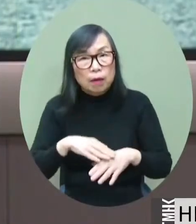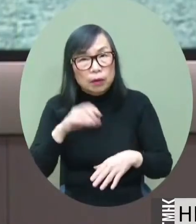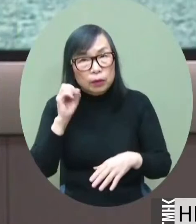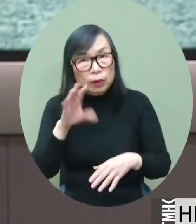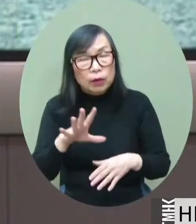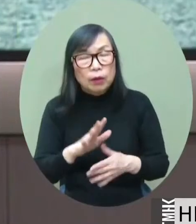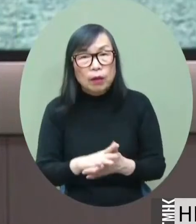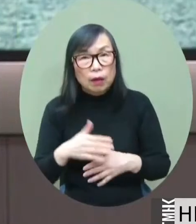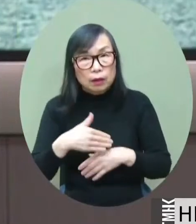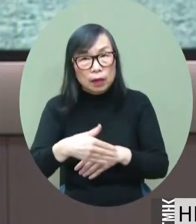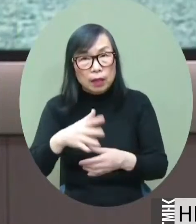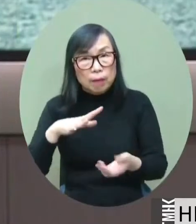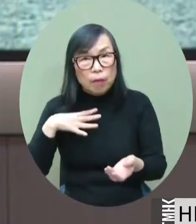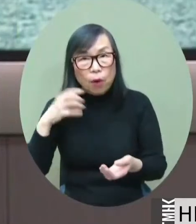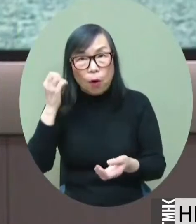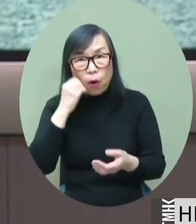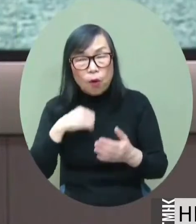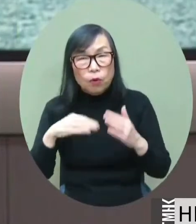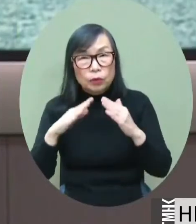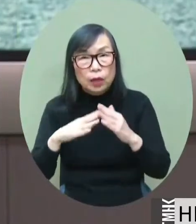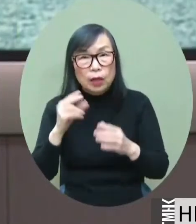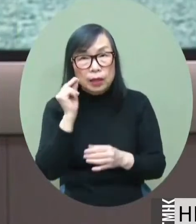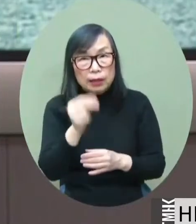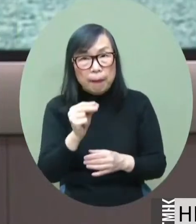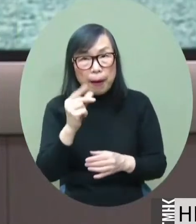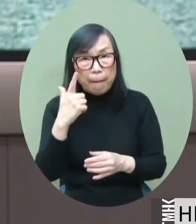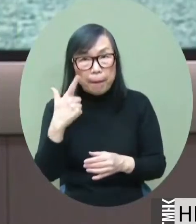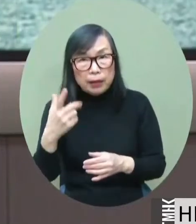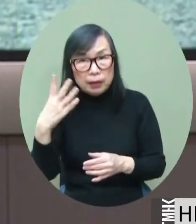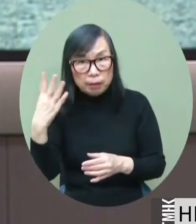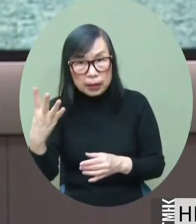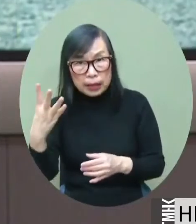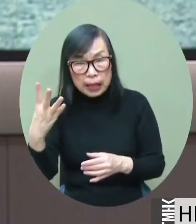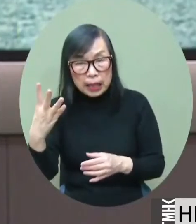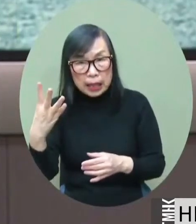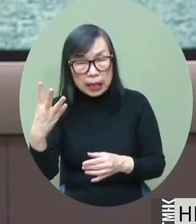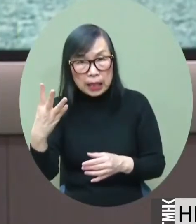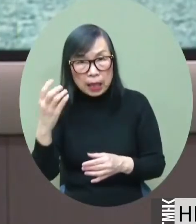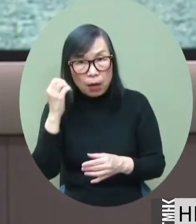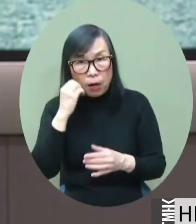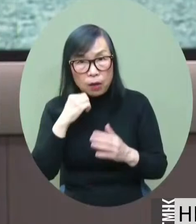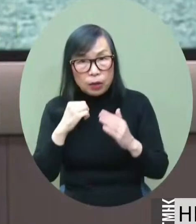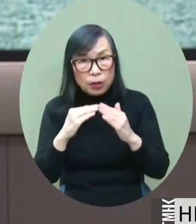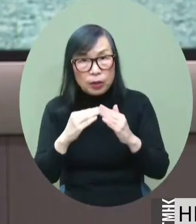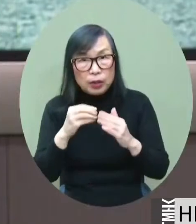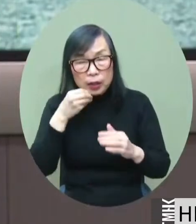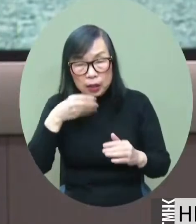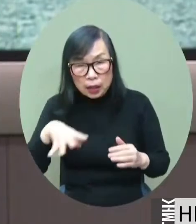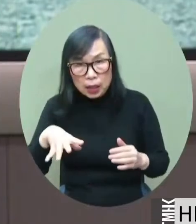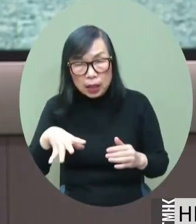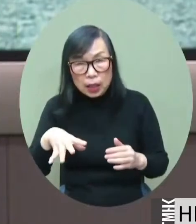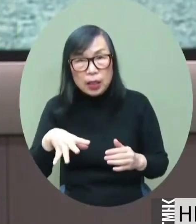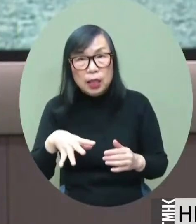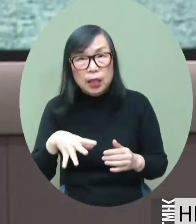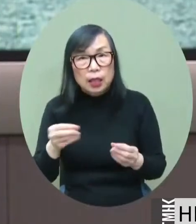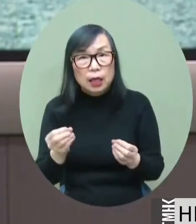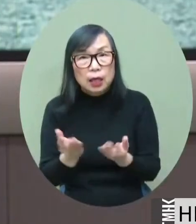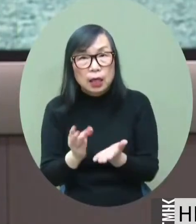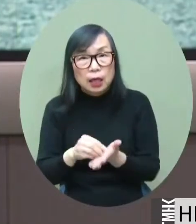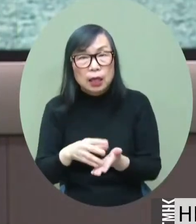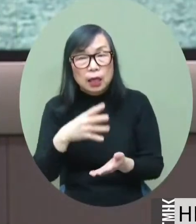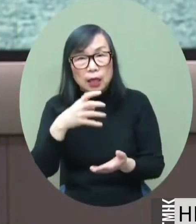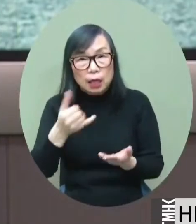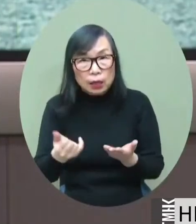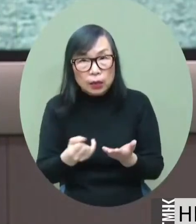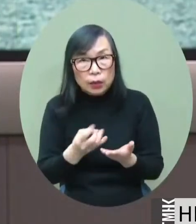any cases for a long time. In the fifth wave, 784 elderly care homes